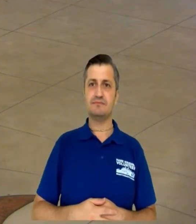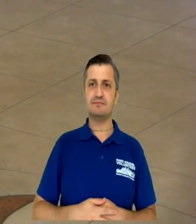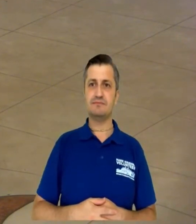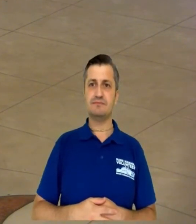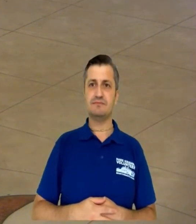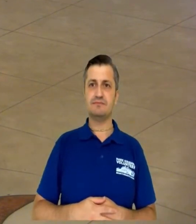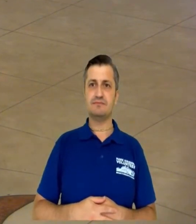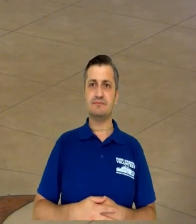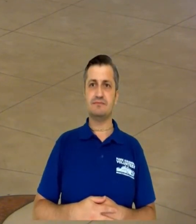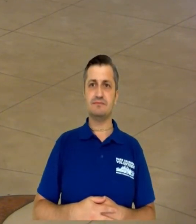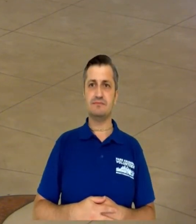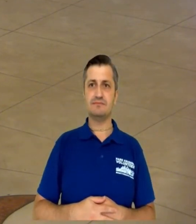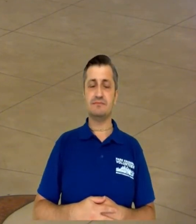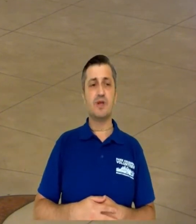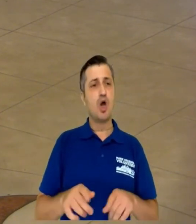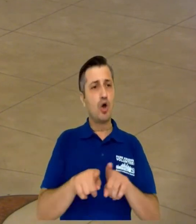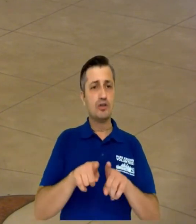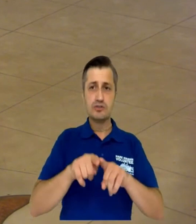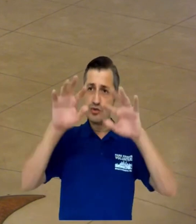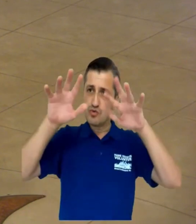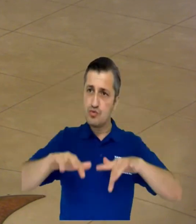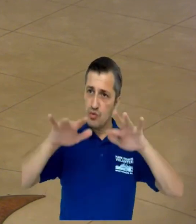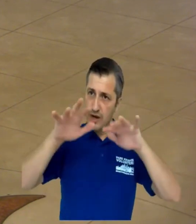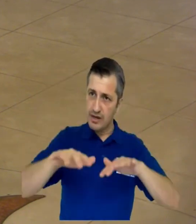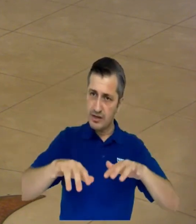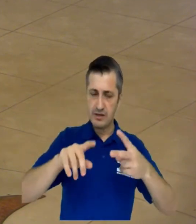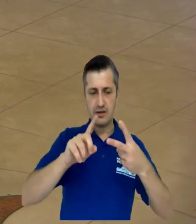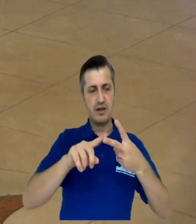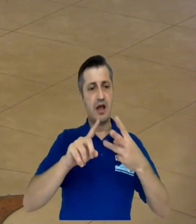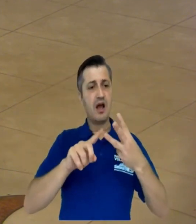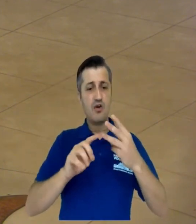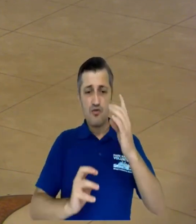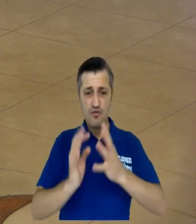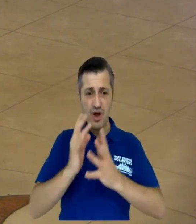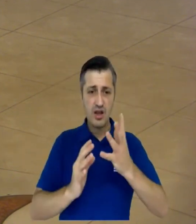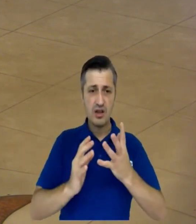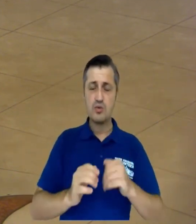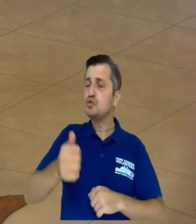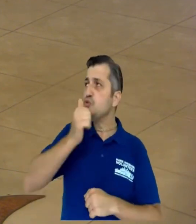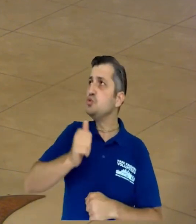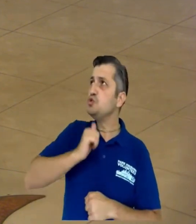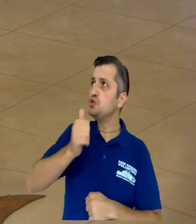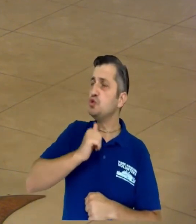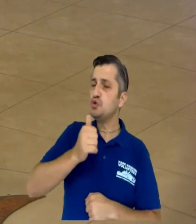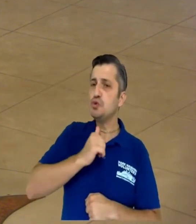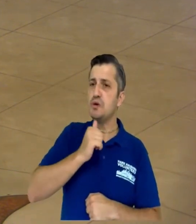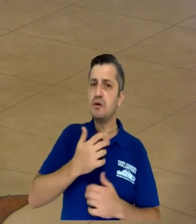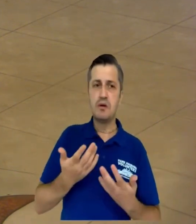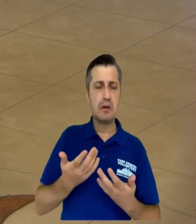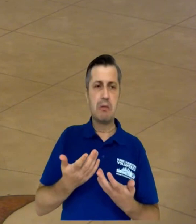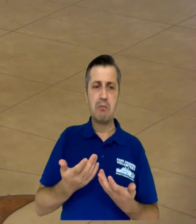take these things for granted, but show no sense of responsibility whatsoever towards